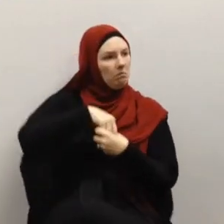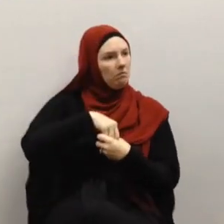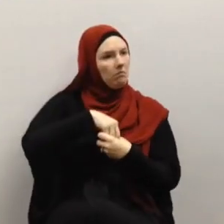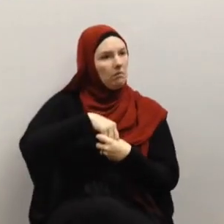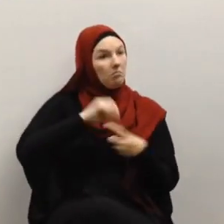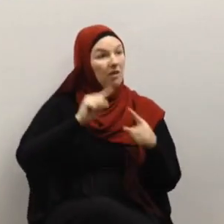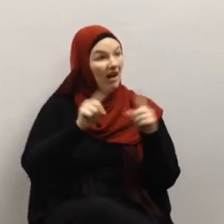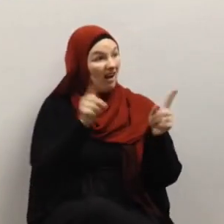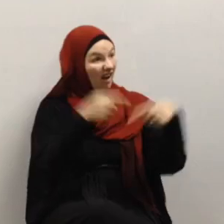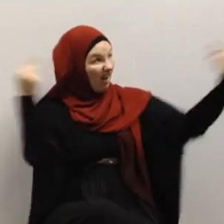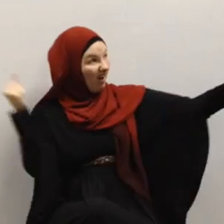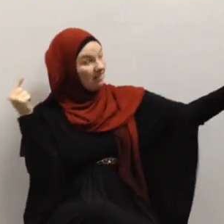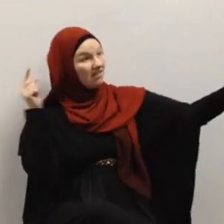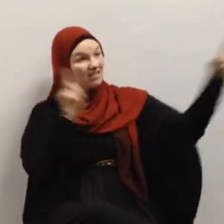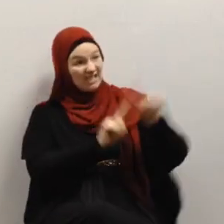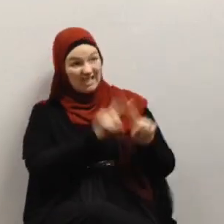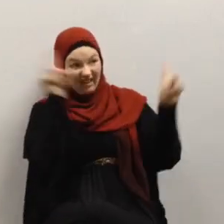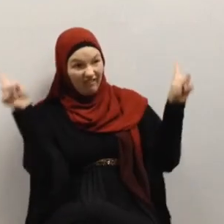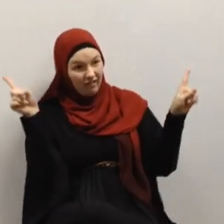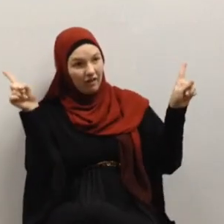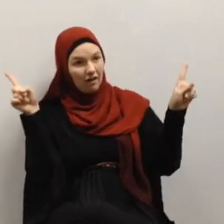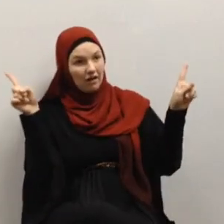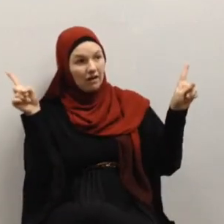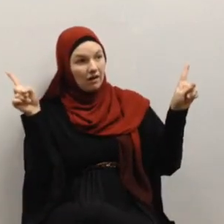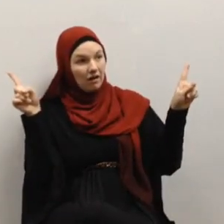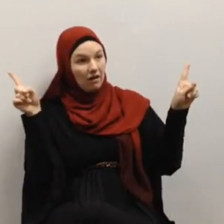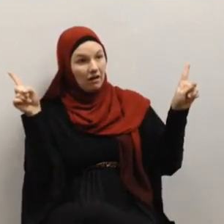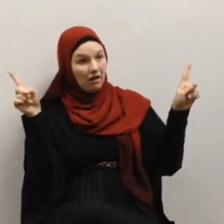not ideas, not philosophies.